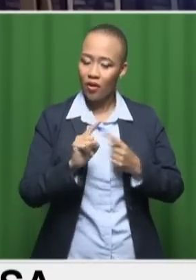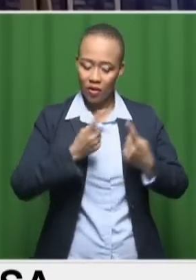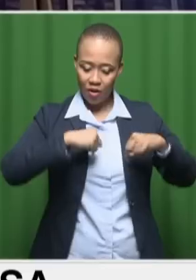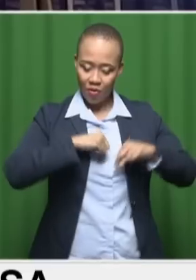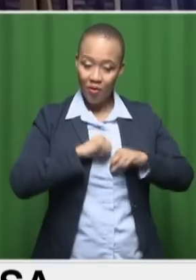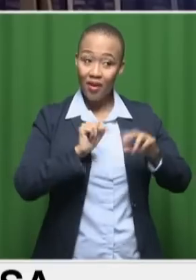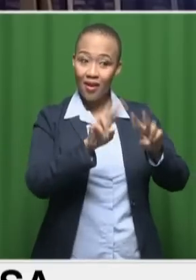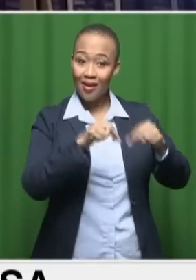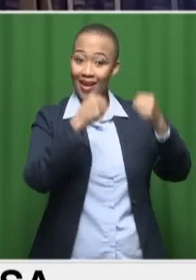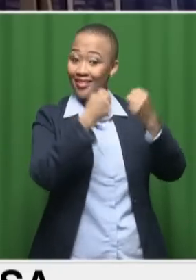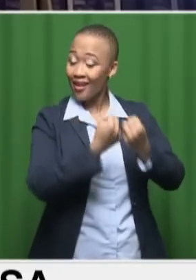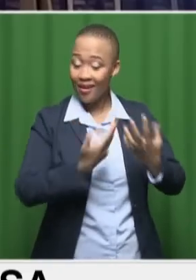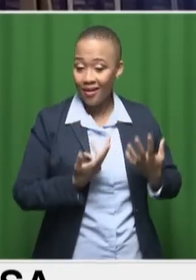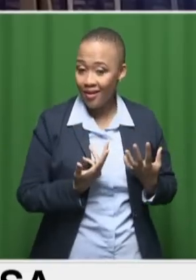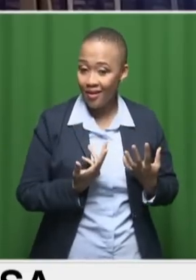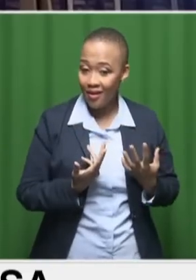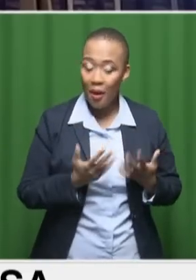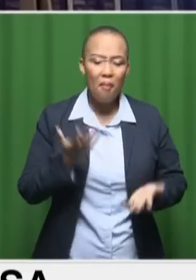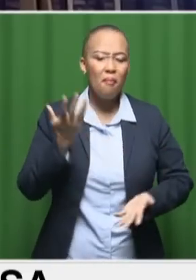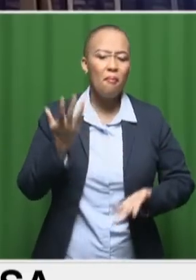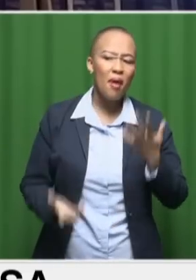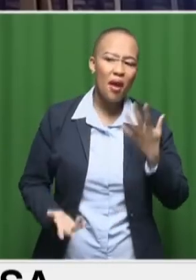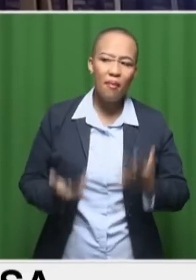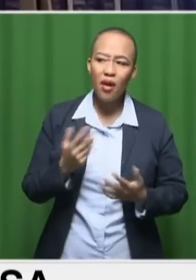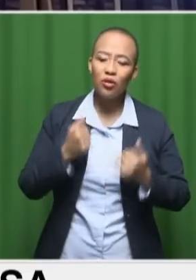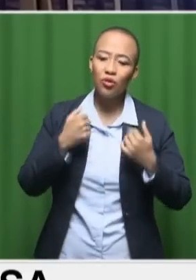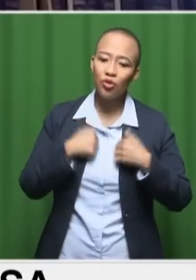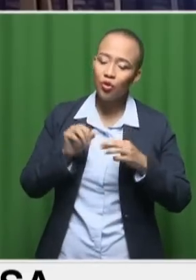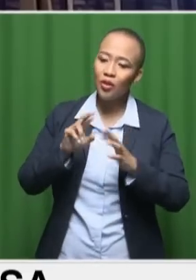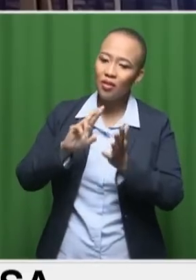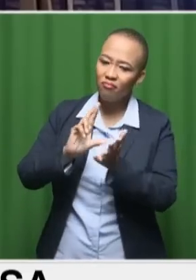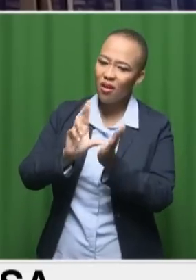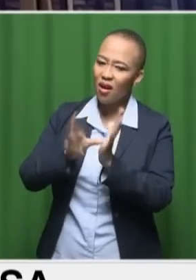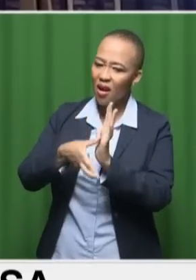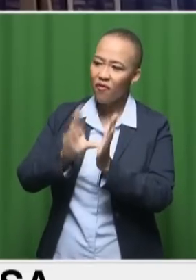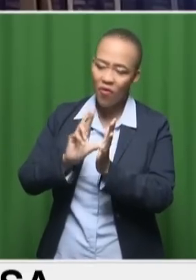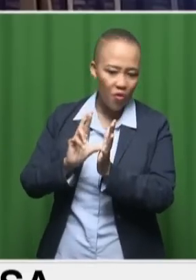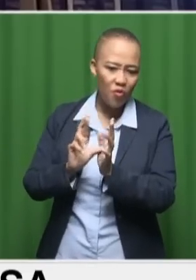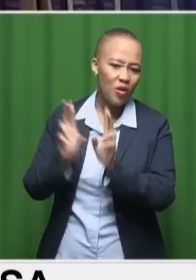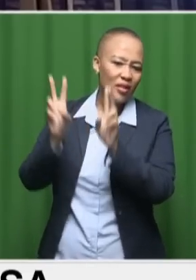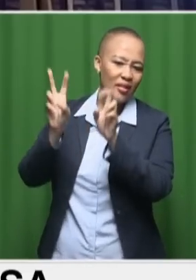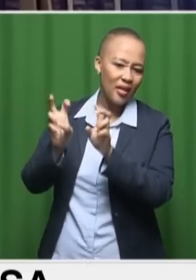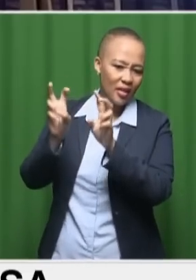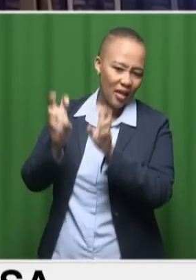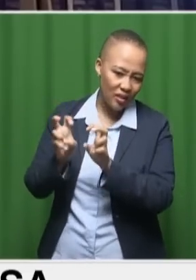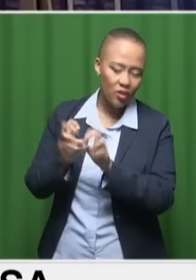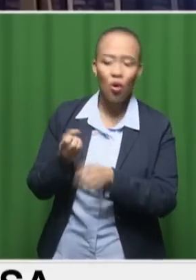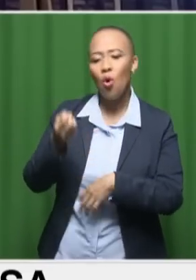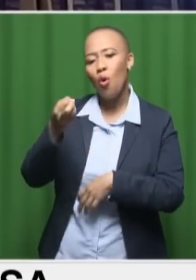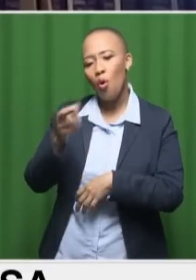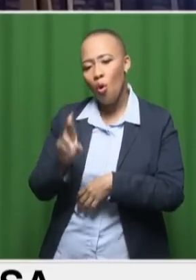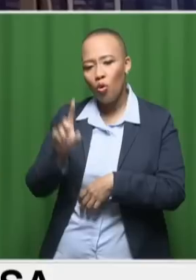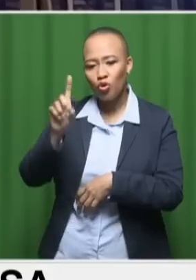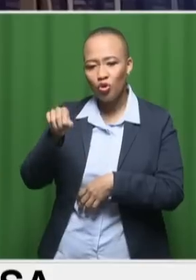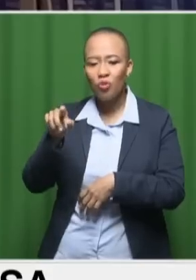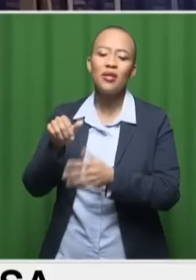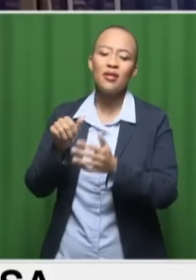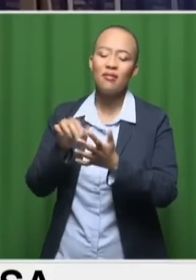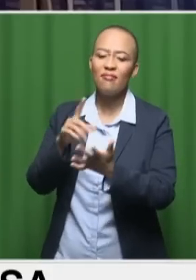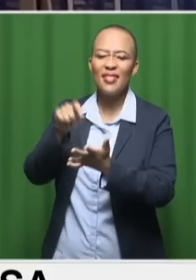we standing in terms of our own stated position of being non-aligned, of maintaining strategic autonomy, but at the same time noting